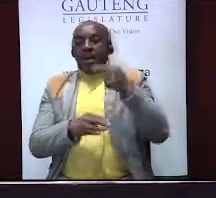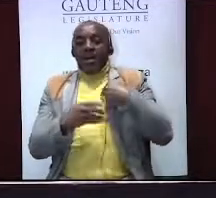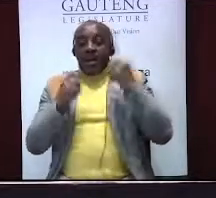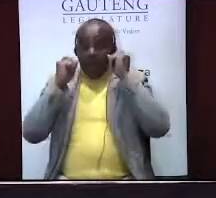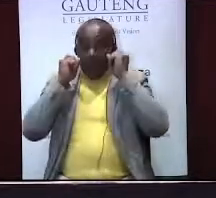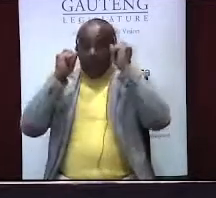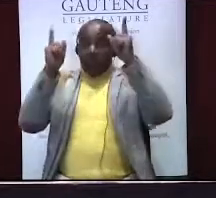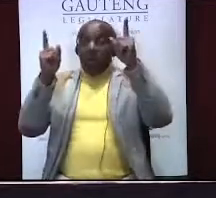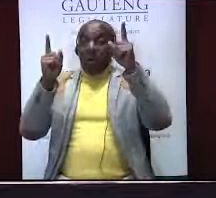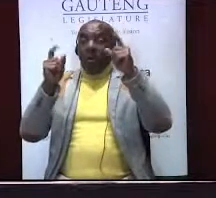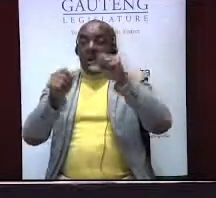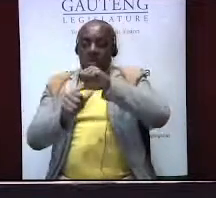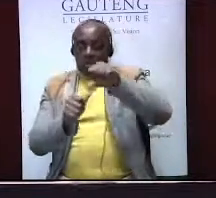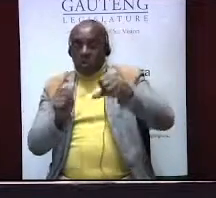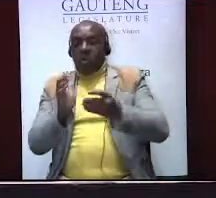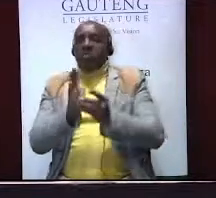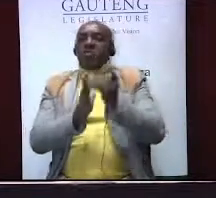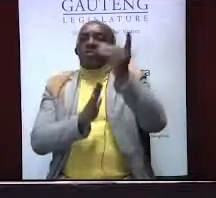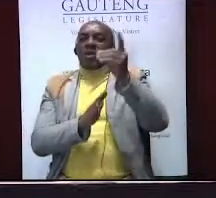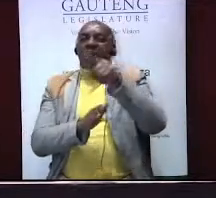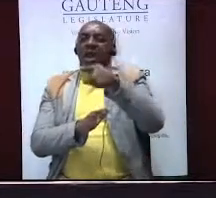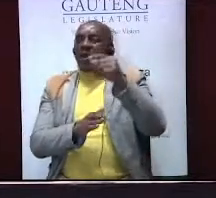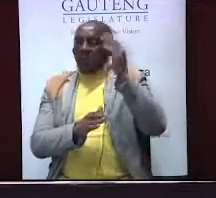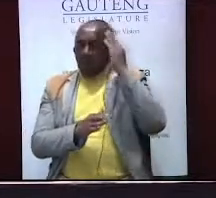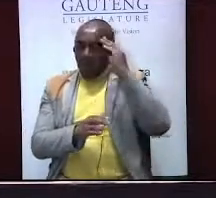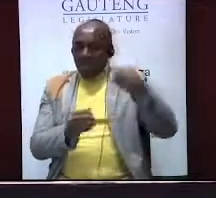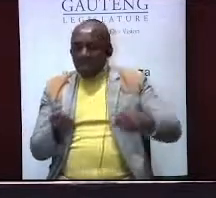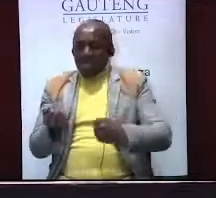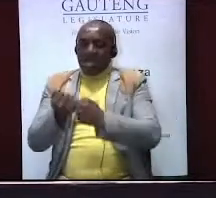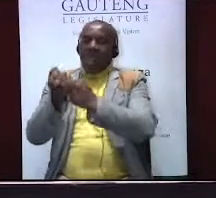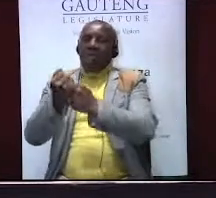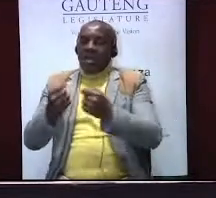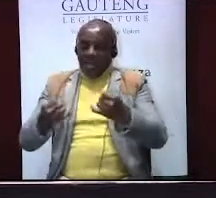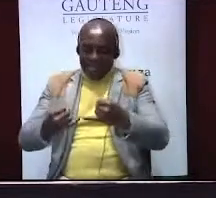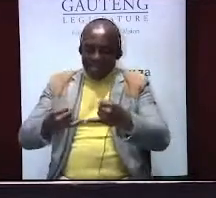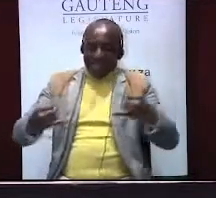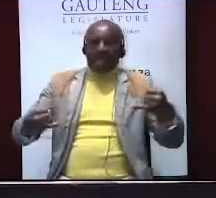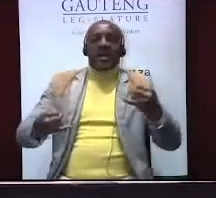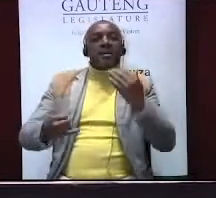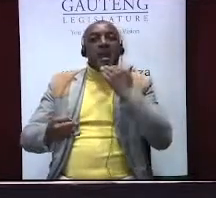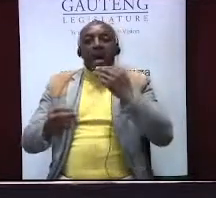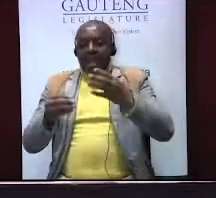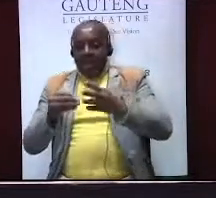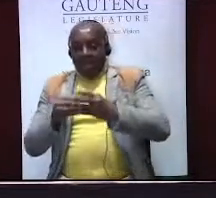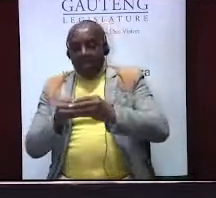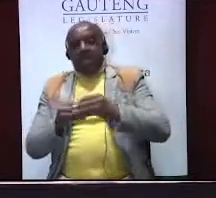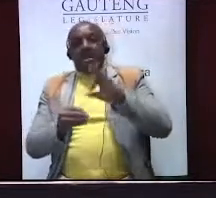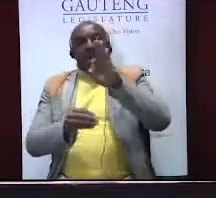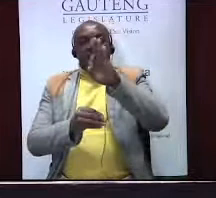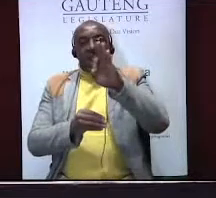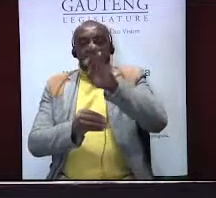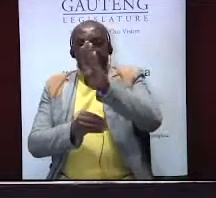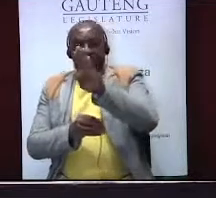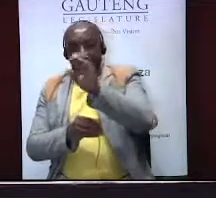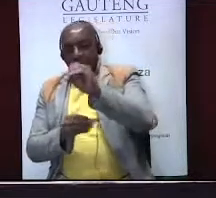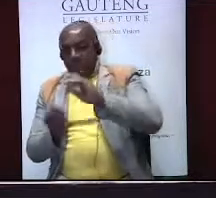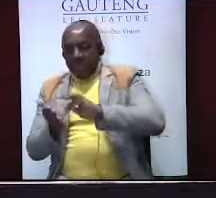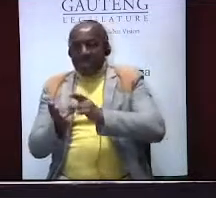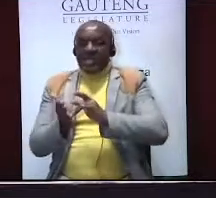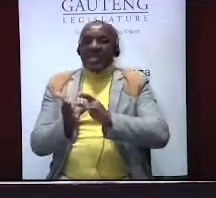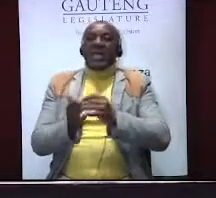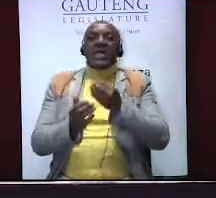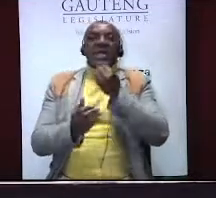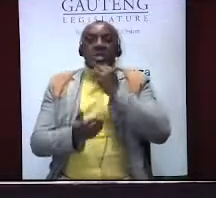was overwhelmed by the support that was extended by members of the FBO sector on food